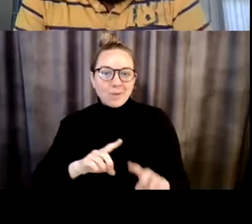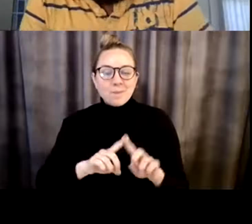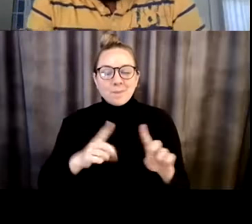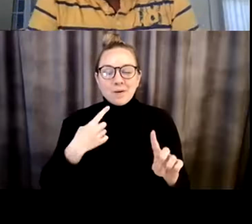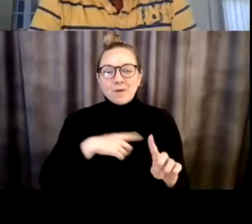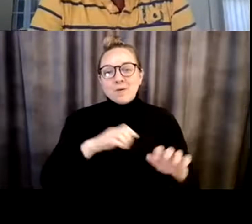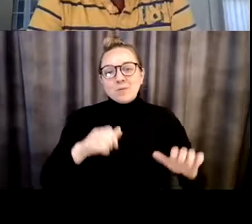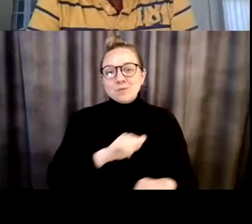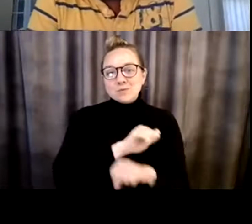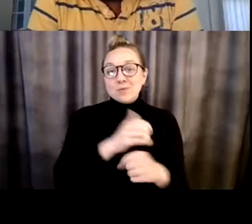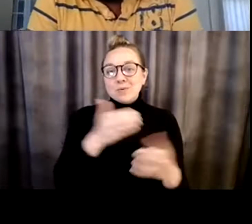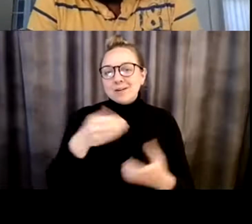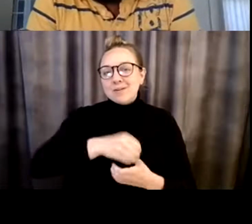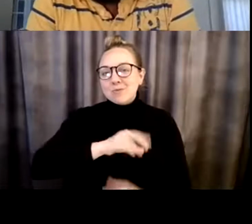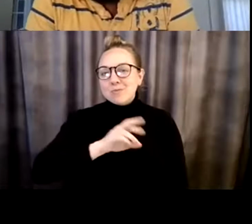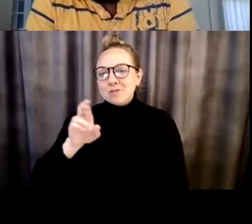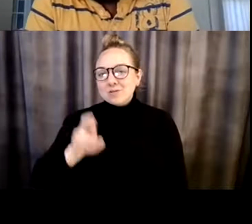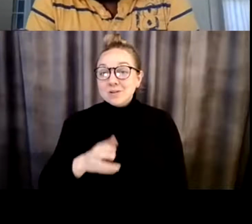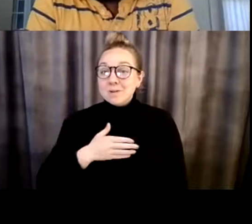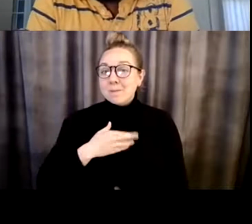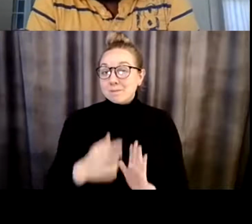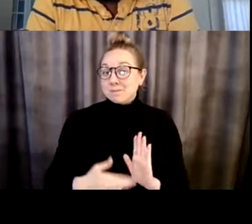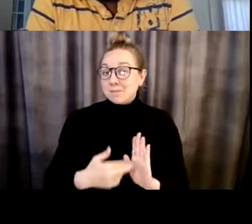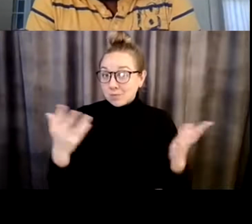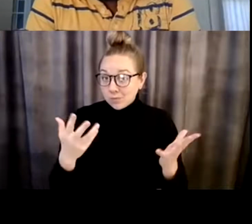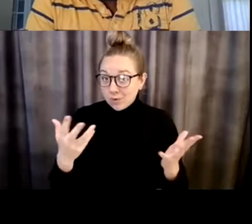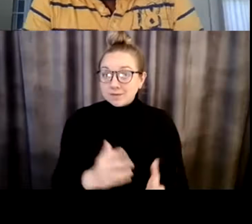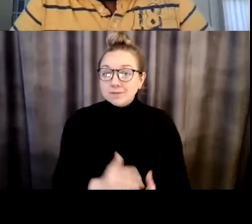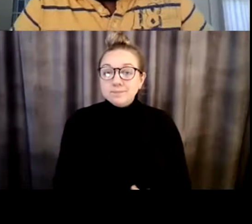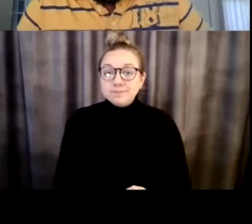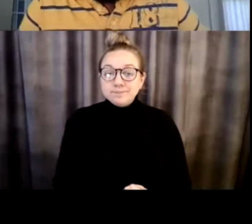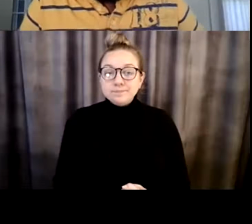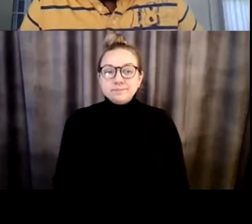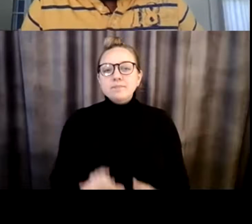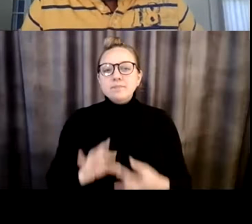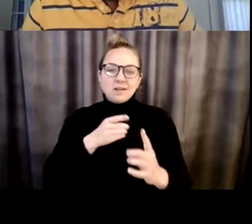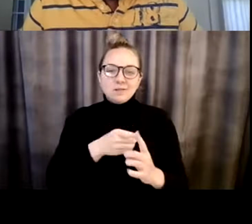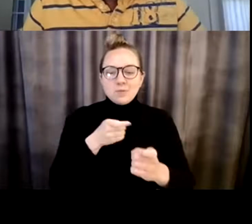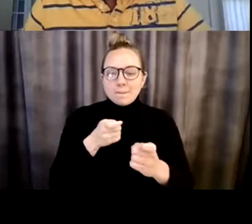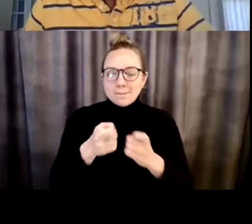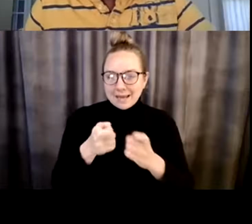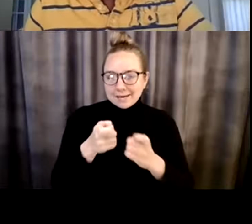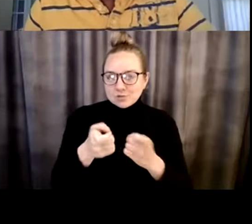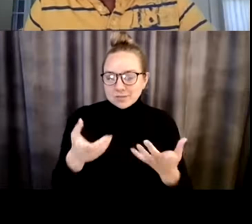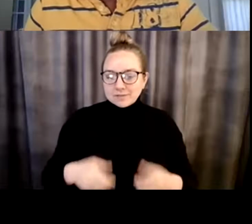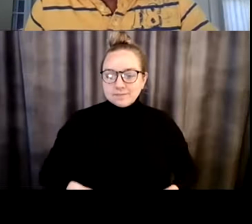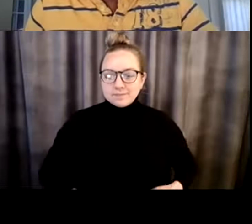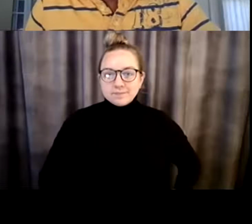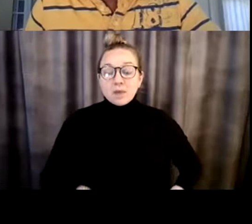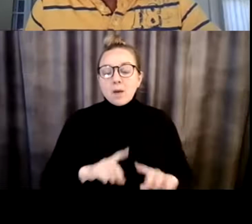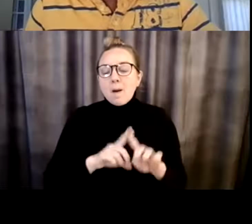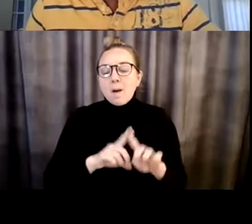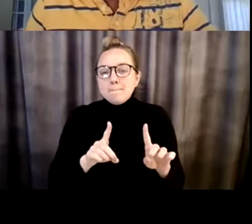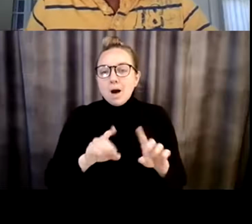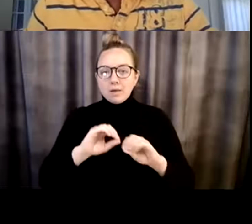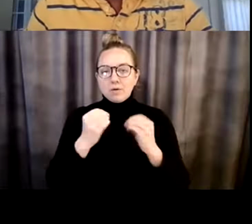Rochester. My role specifically is more so on the managing side directly, but what we really do as an organization is